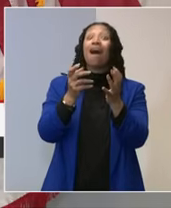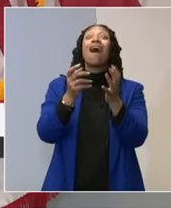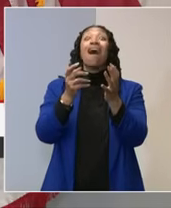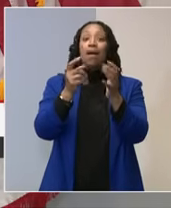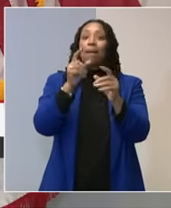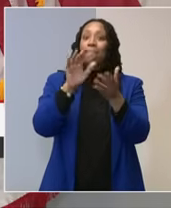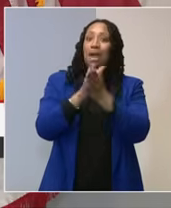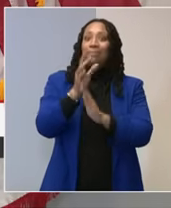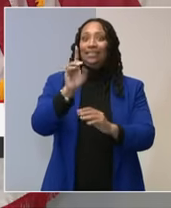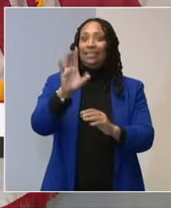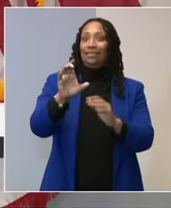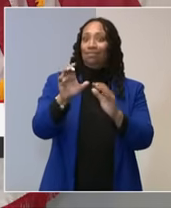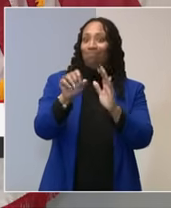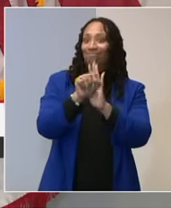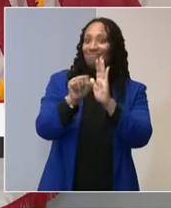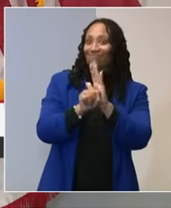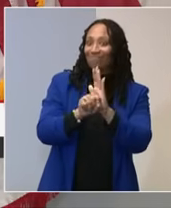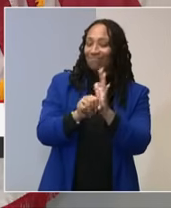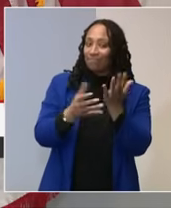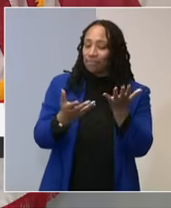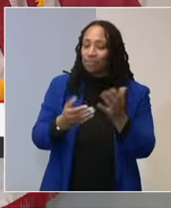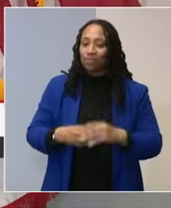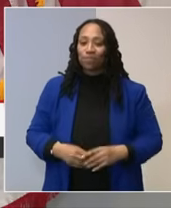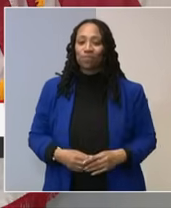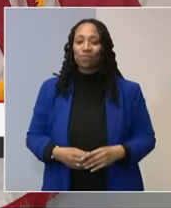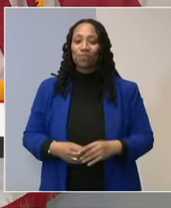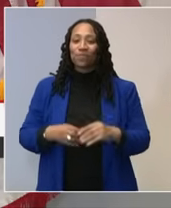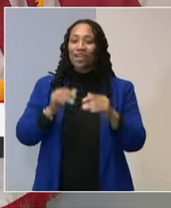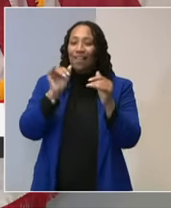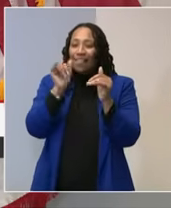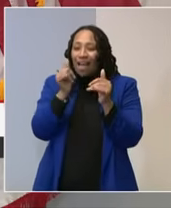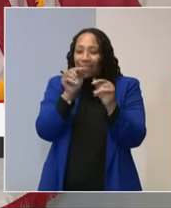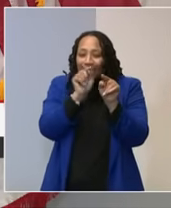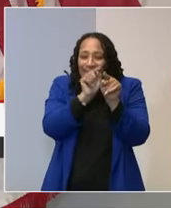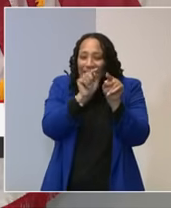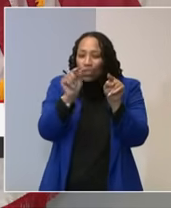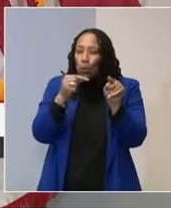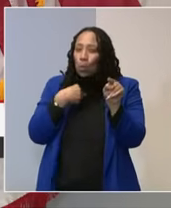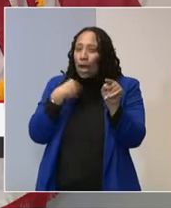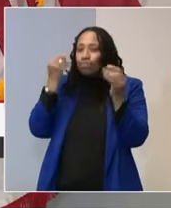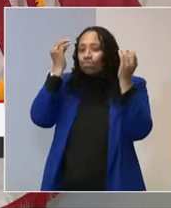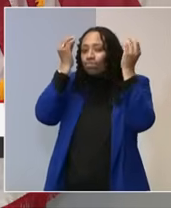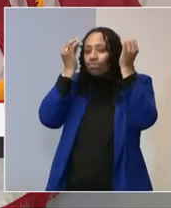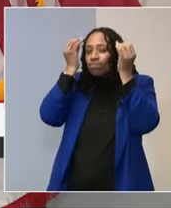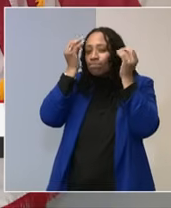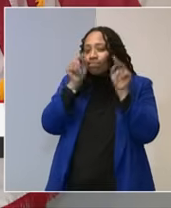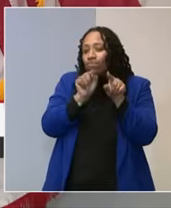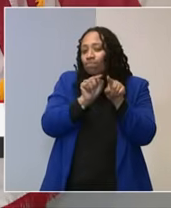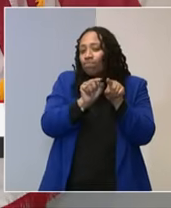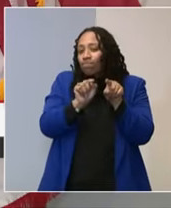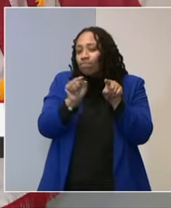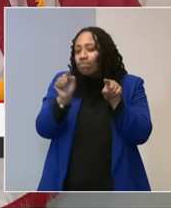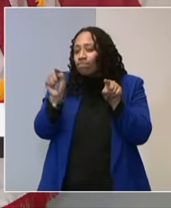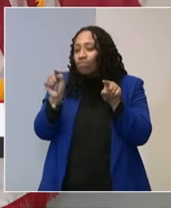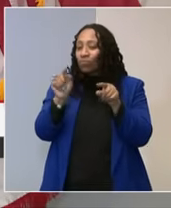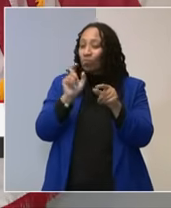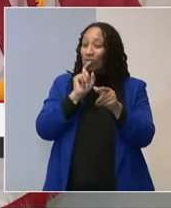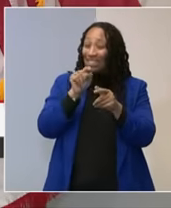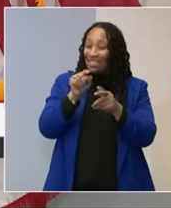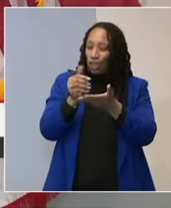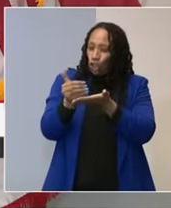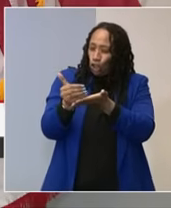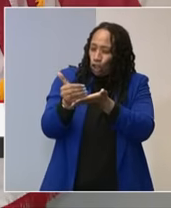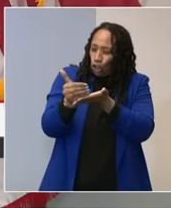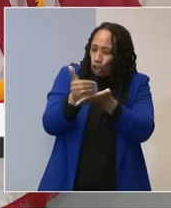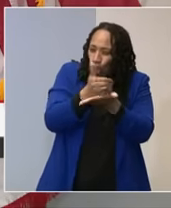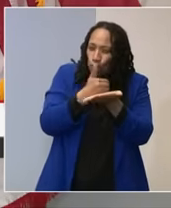that's another one. So the things like that, I think deserve a limited carve-out from the